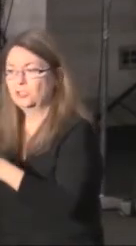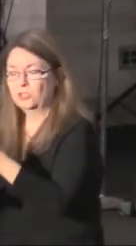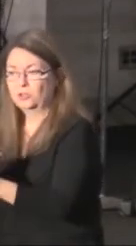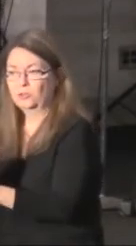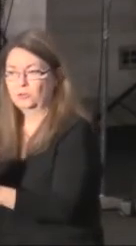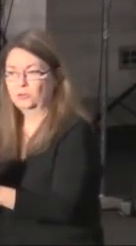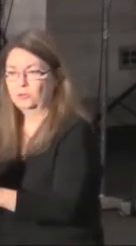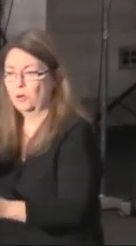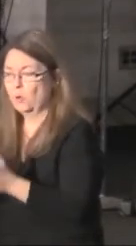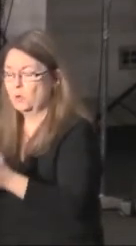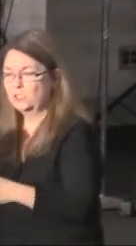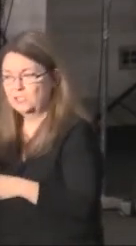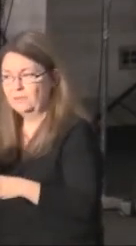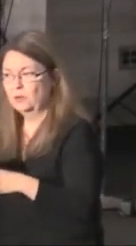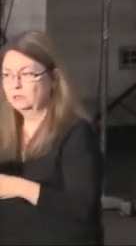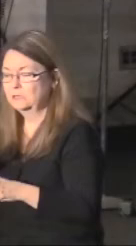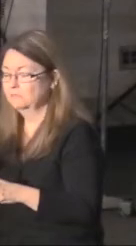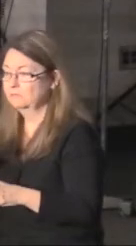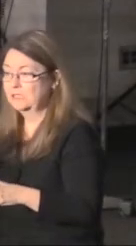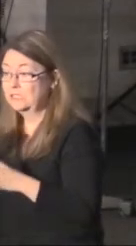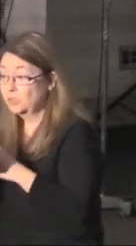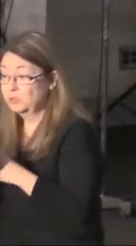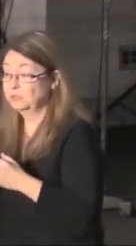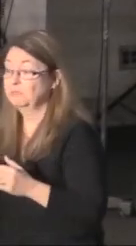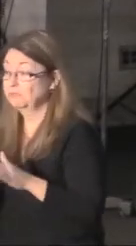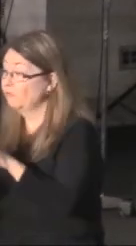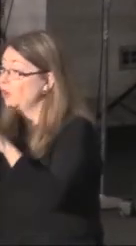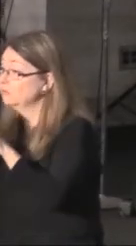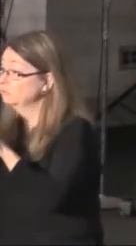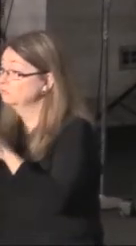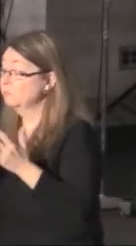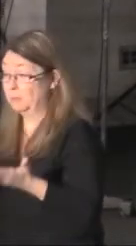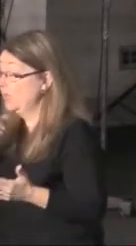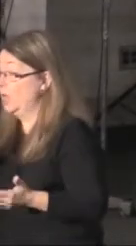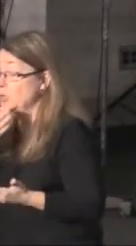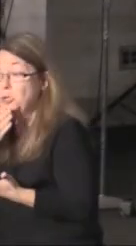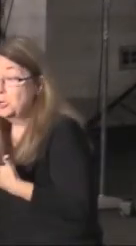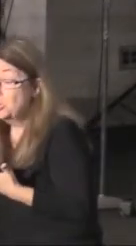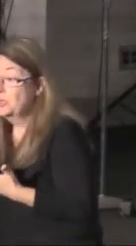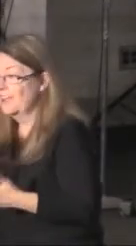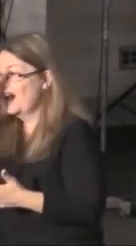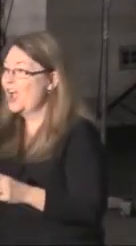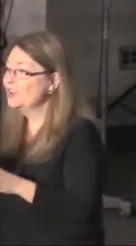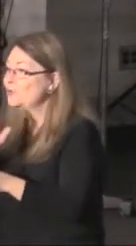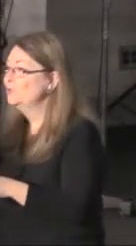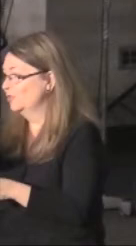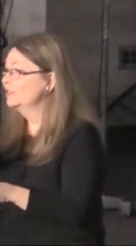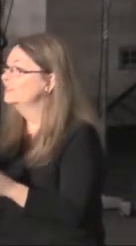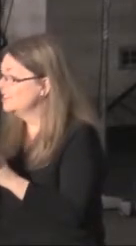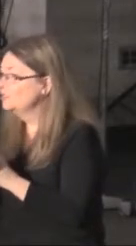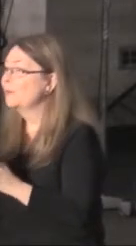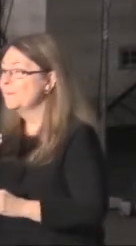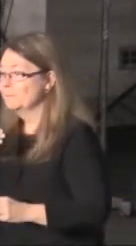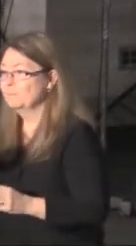What difficult circumstance are you facing? And maybe you're not facing one. Good. Even more so, God should use your circumstance and